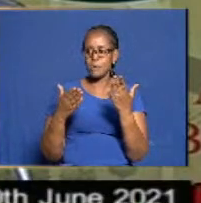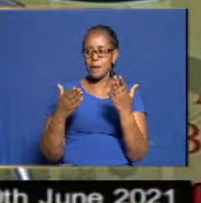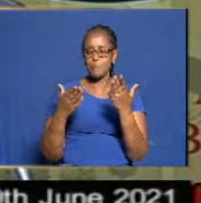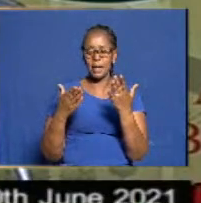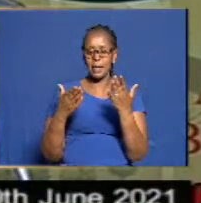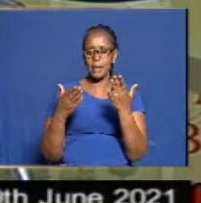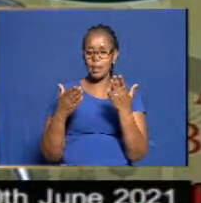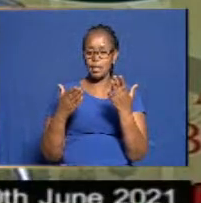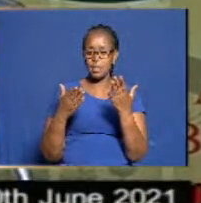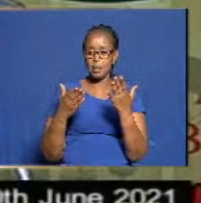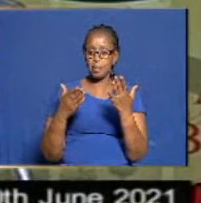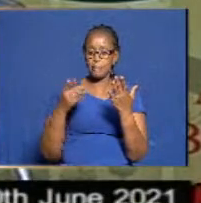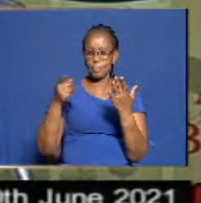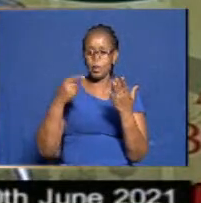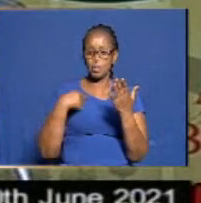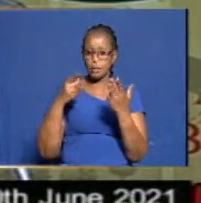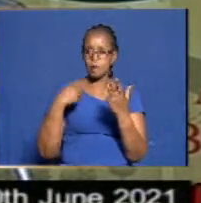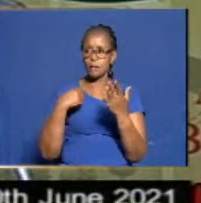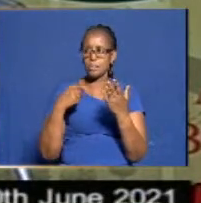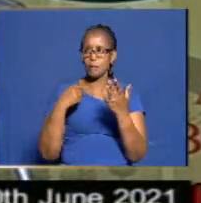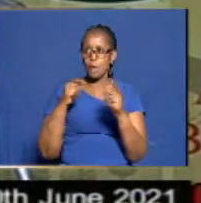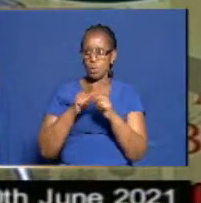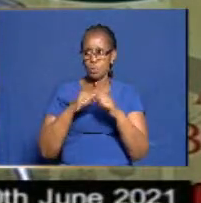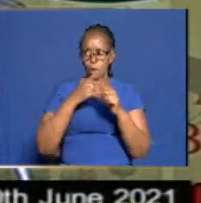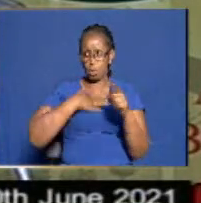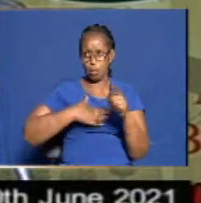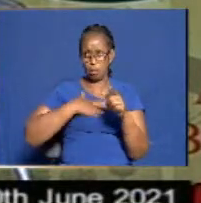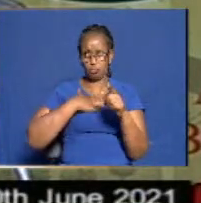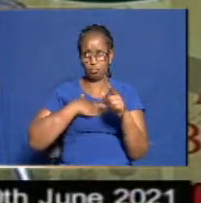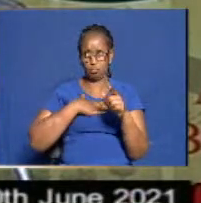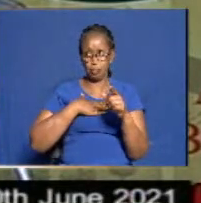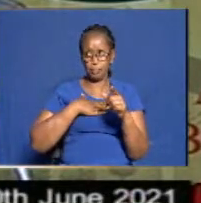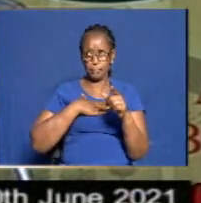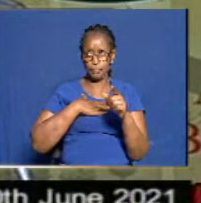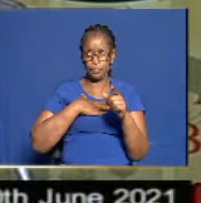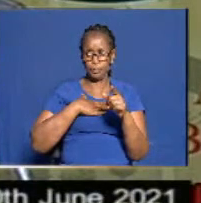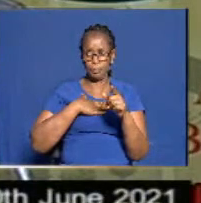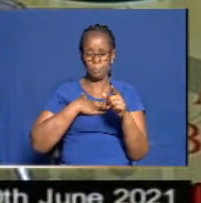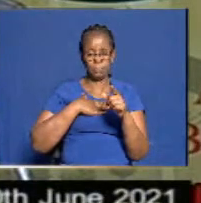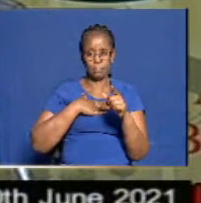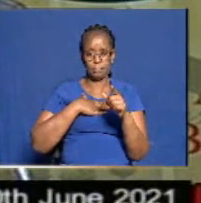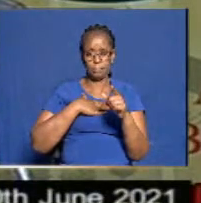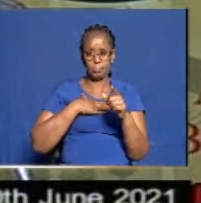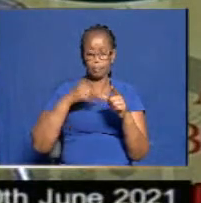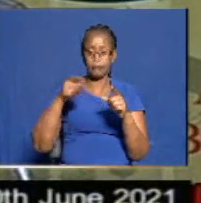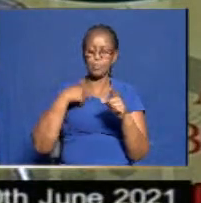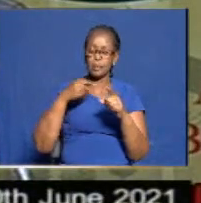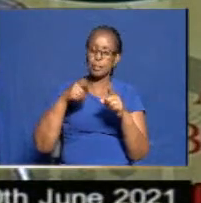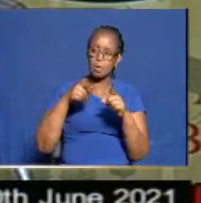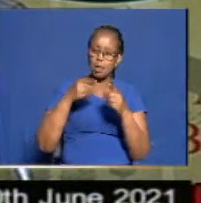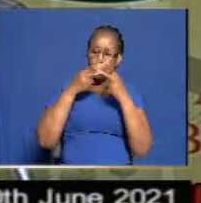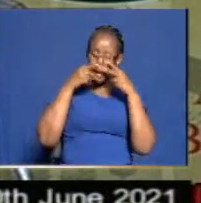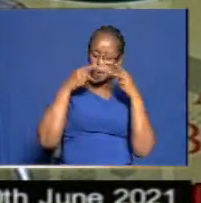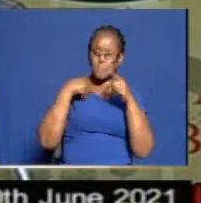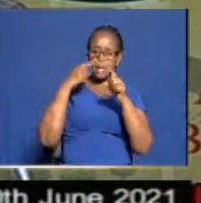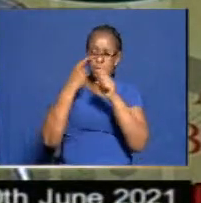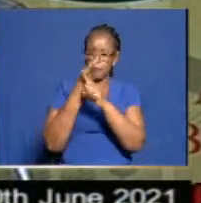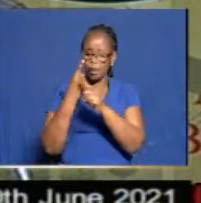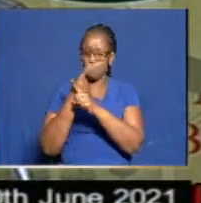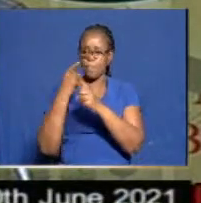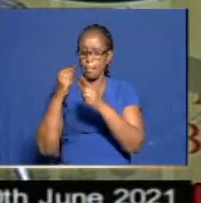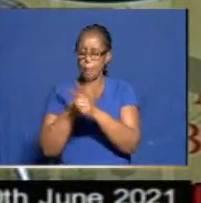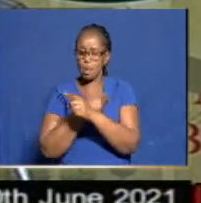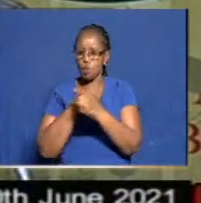including therapeutic respiration apparatus, breathing appliances, gas masks, as well as medical equipment